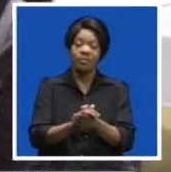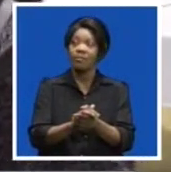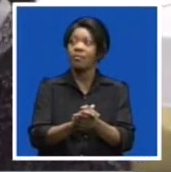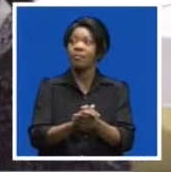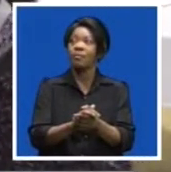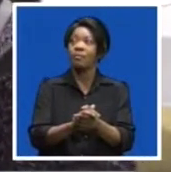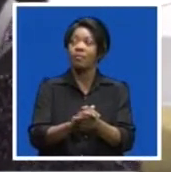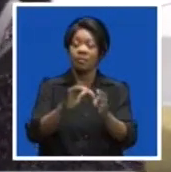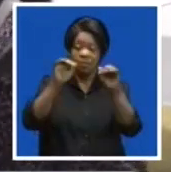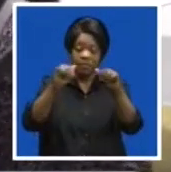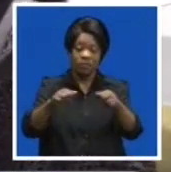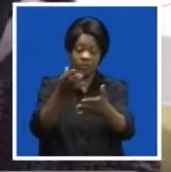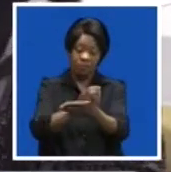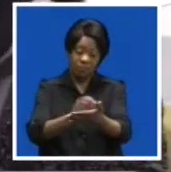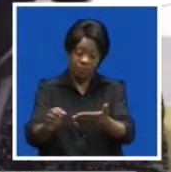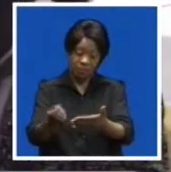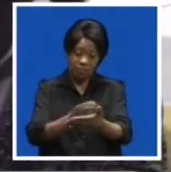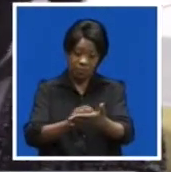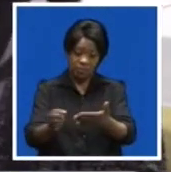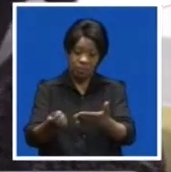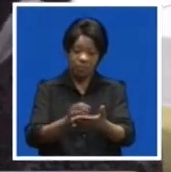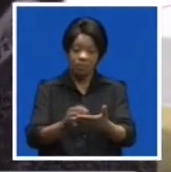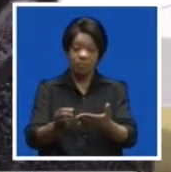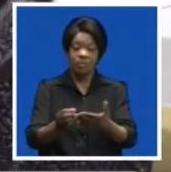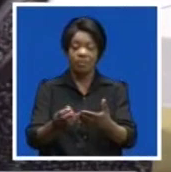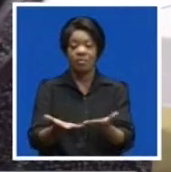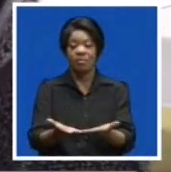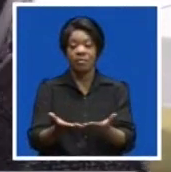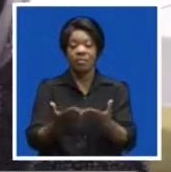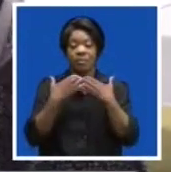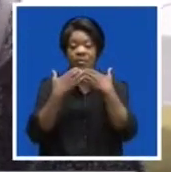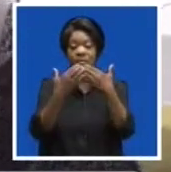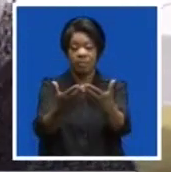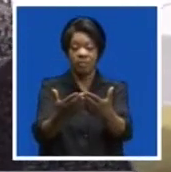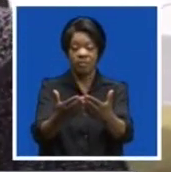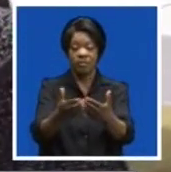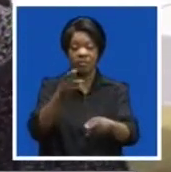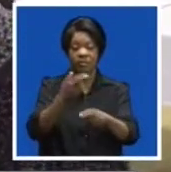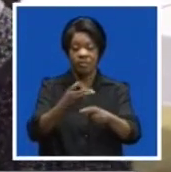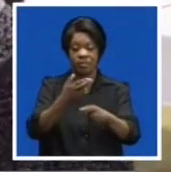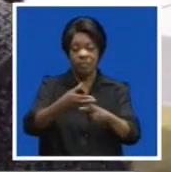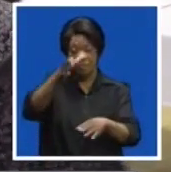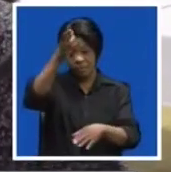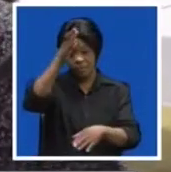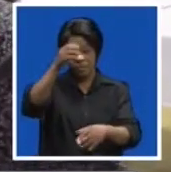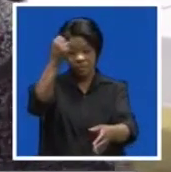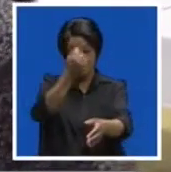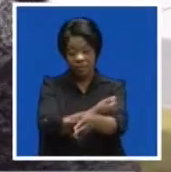you'll be able to write just to say thank you. In the name of God, the Father, the Son, and the Holy Spirit, We